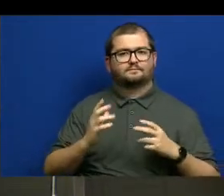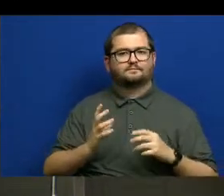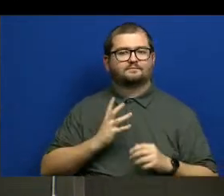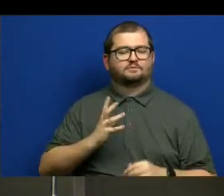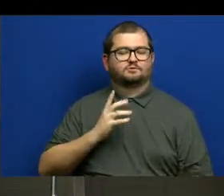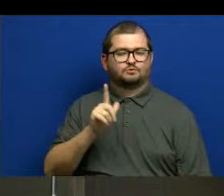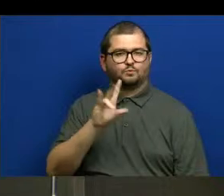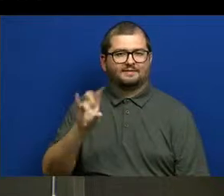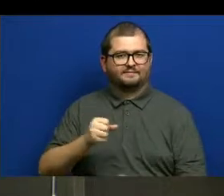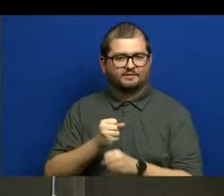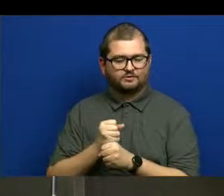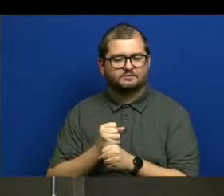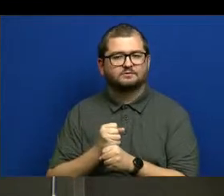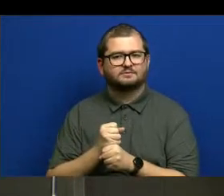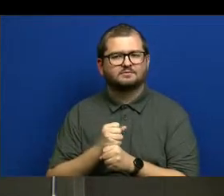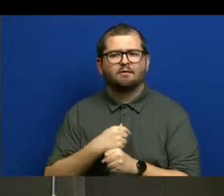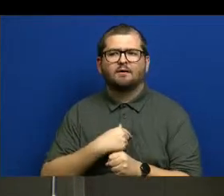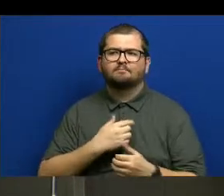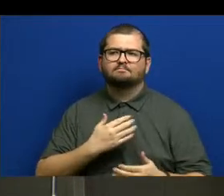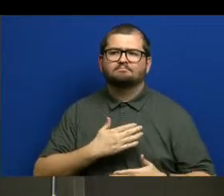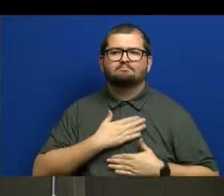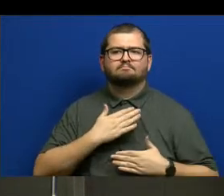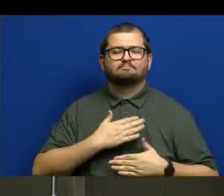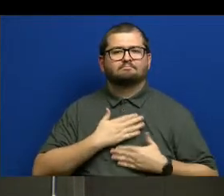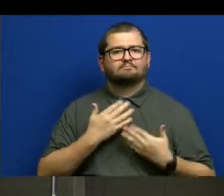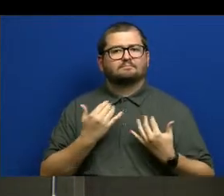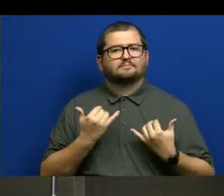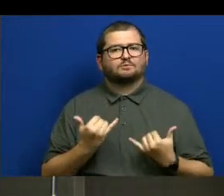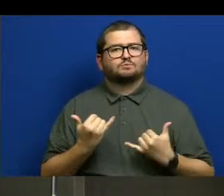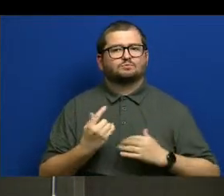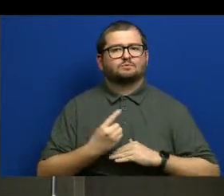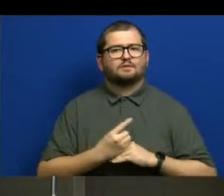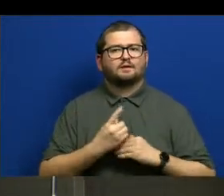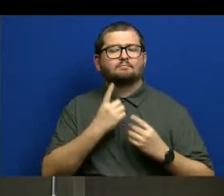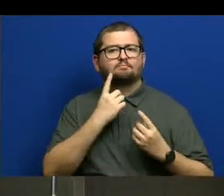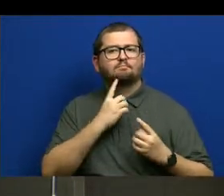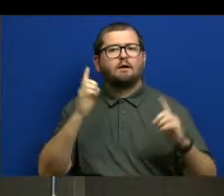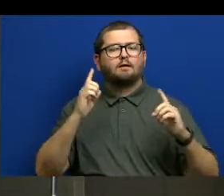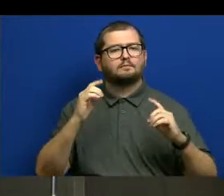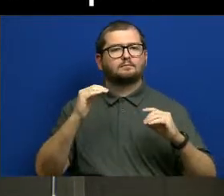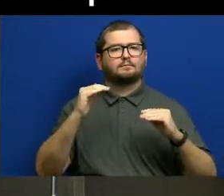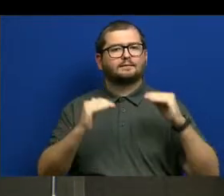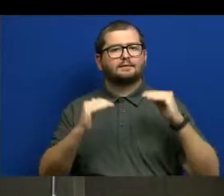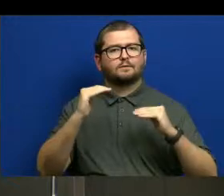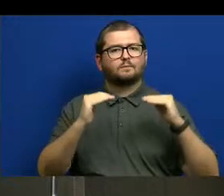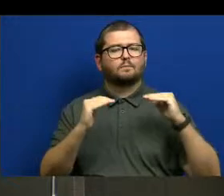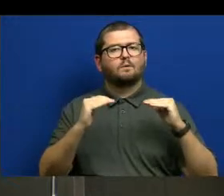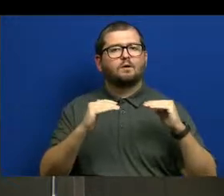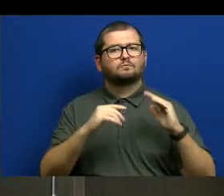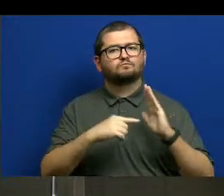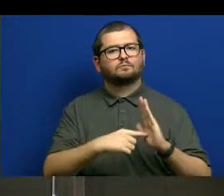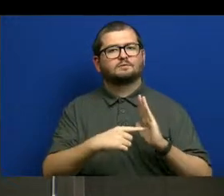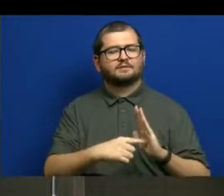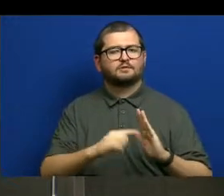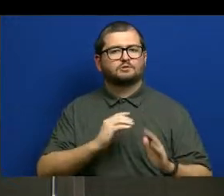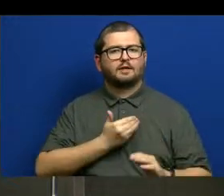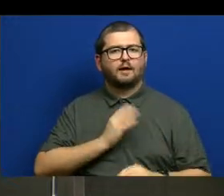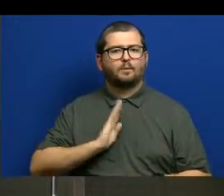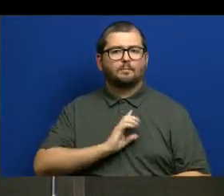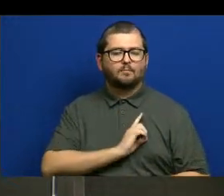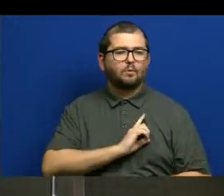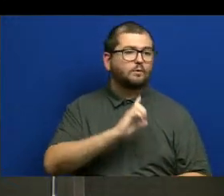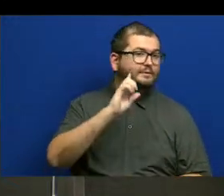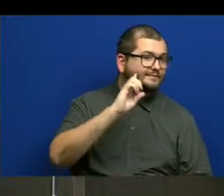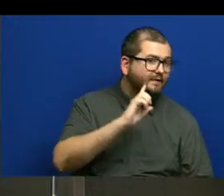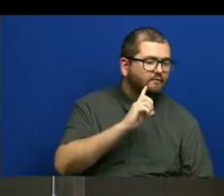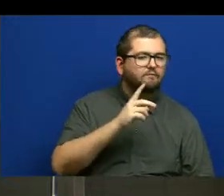And I'm happy today that we finally have an equal balance of representation on our board of deaf and hard